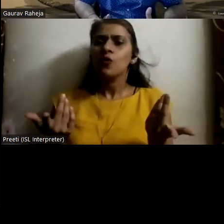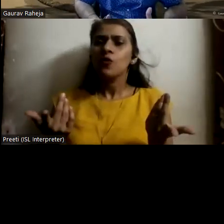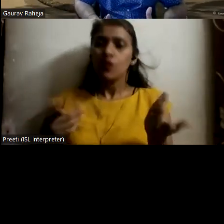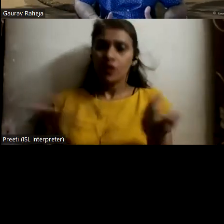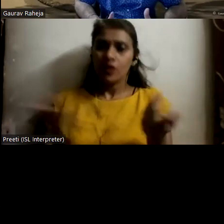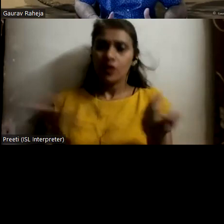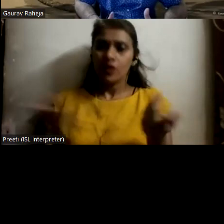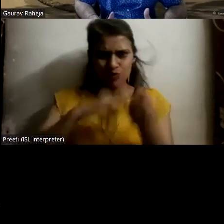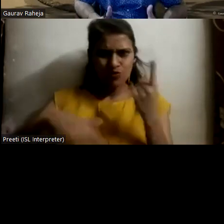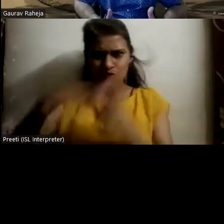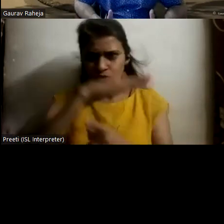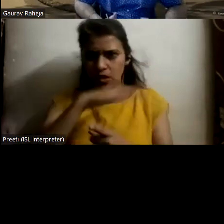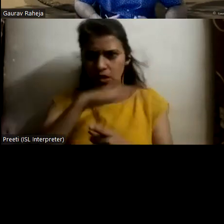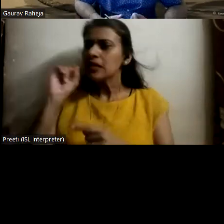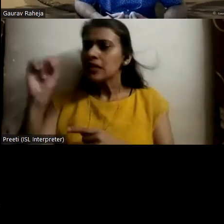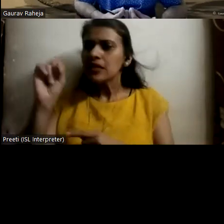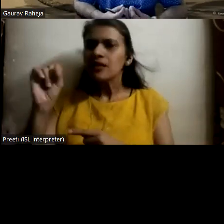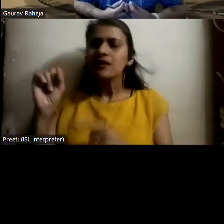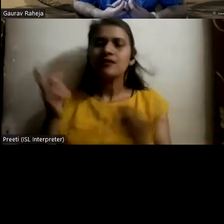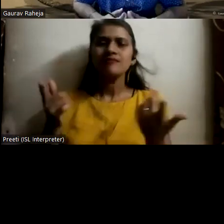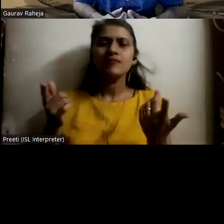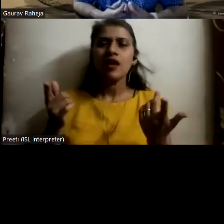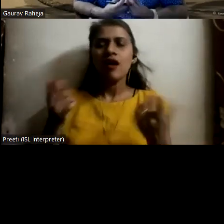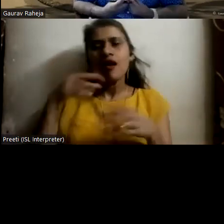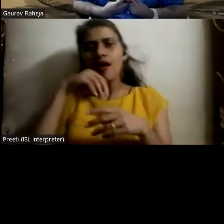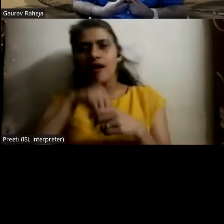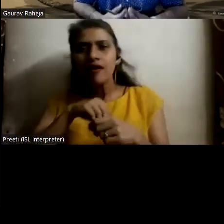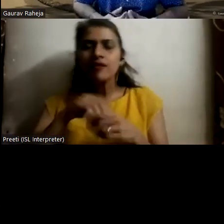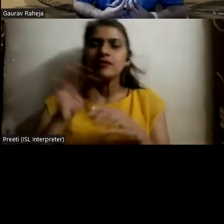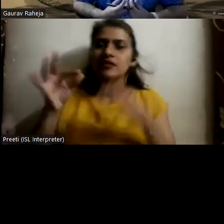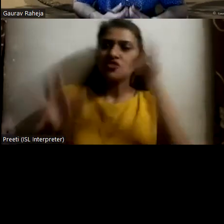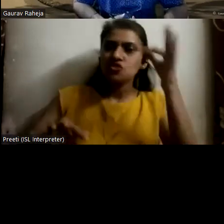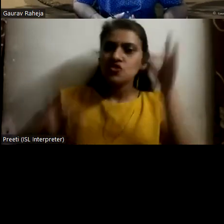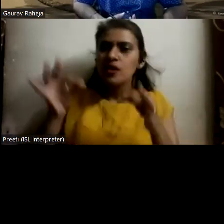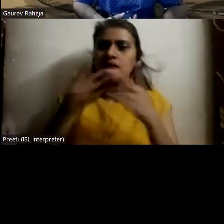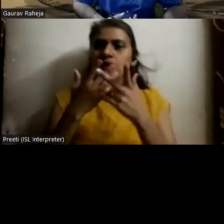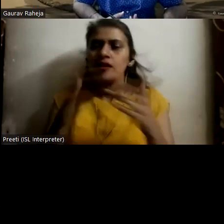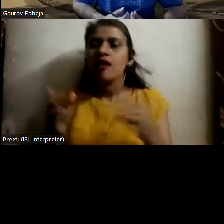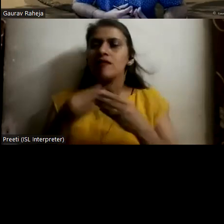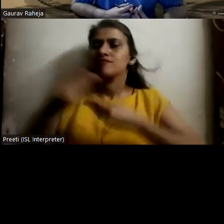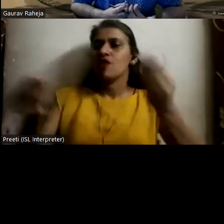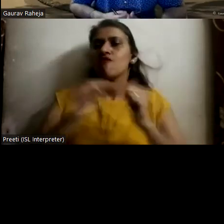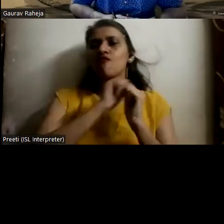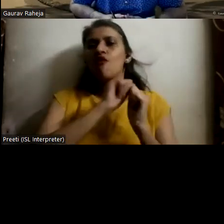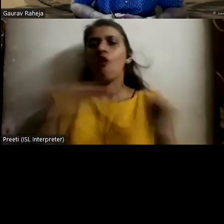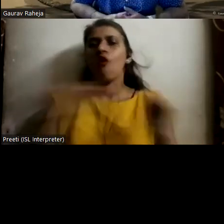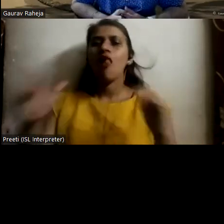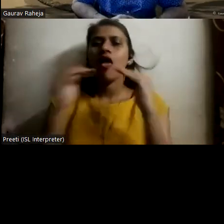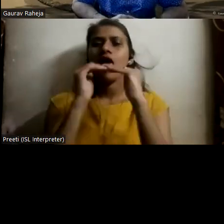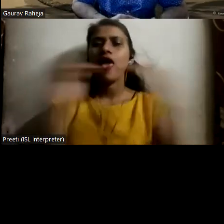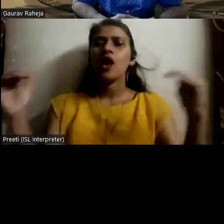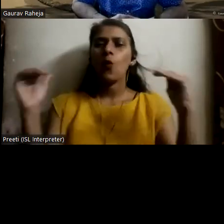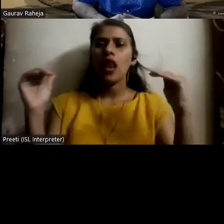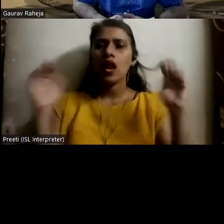society, right? A just means where justice is given to all in an equitable